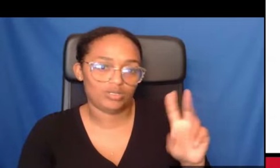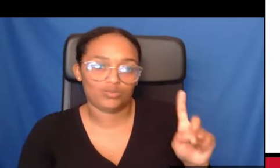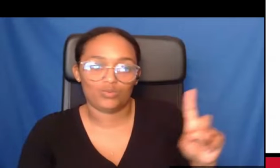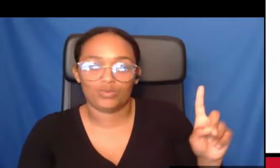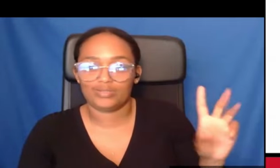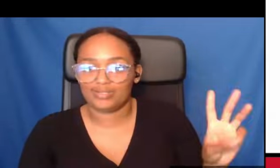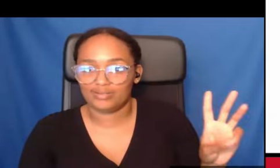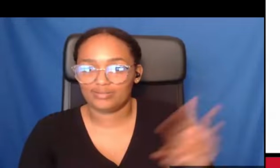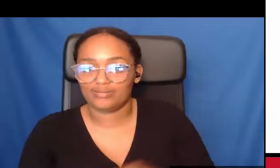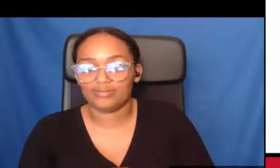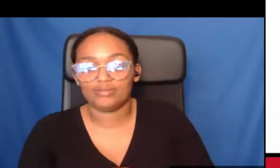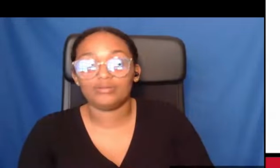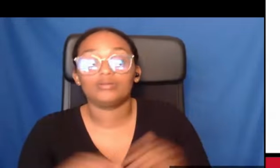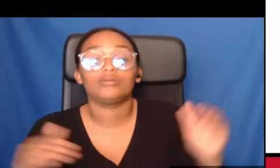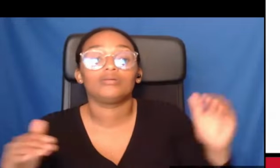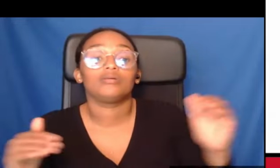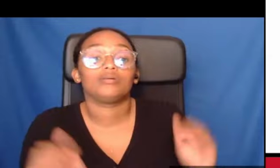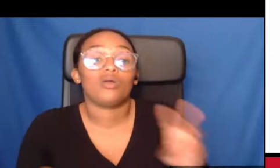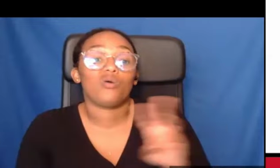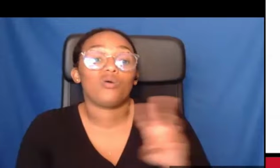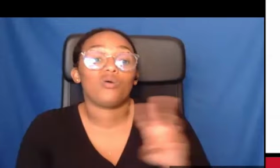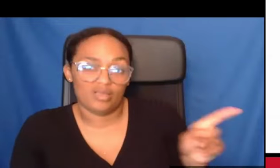1-800-492-6116, and our website is